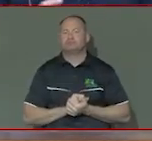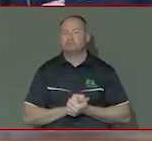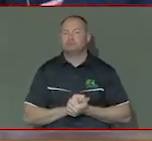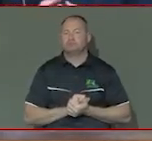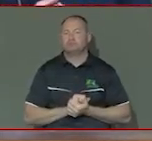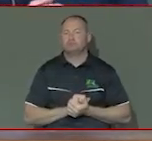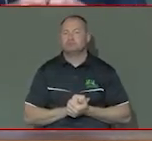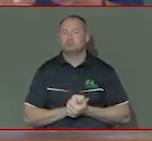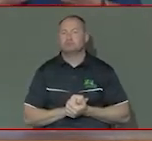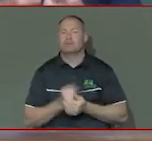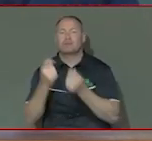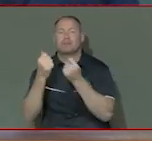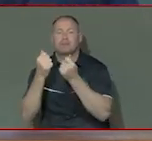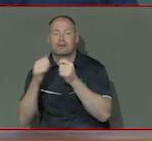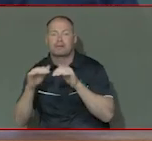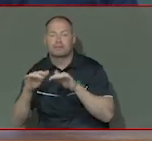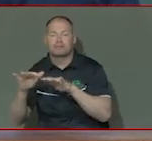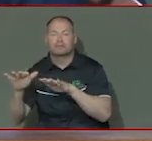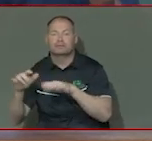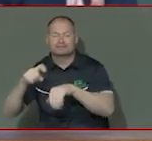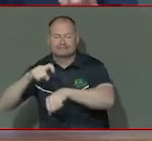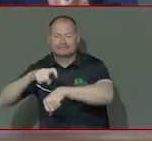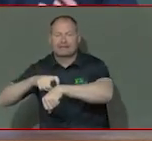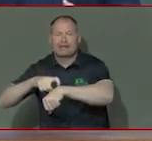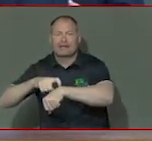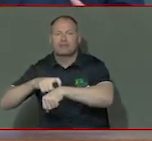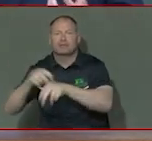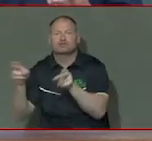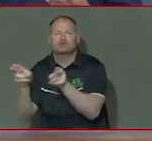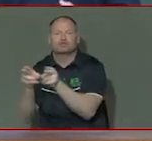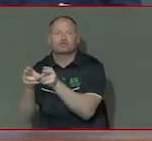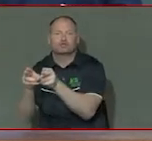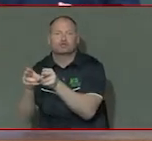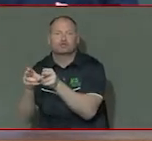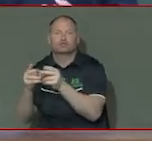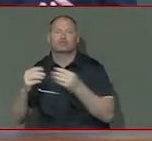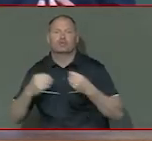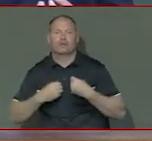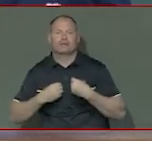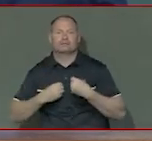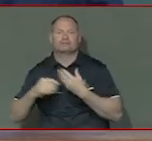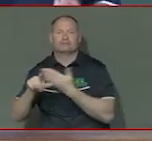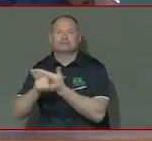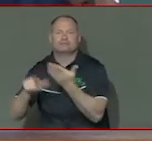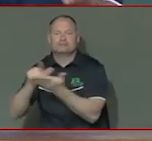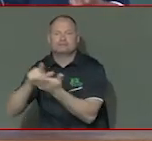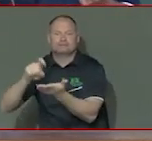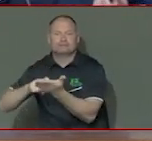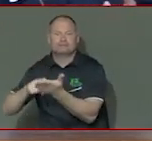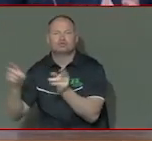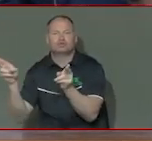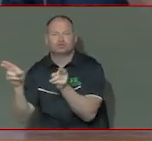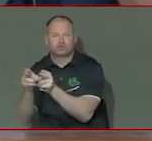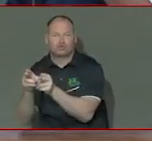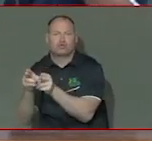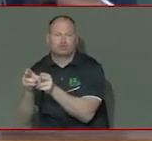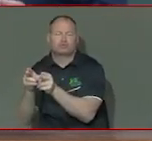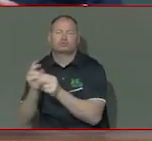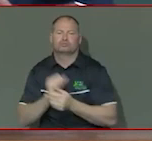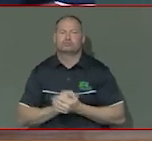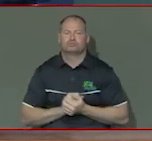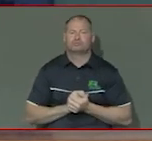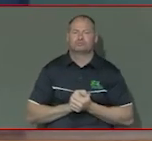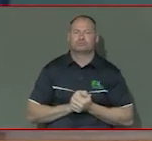Liquidity has to do with your short-term assets and short-term debts. All right. Now,